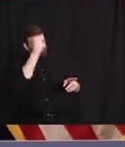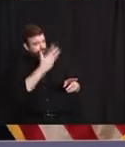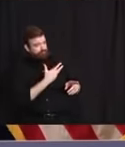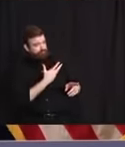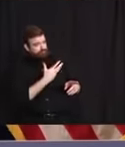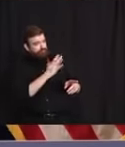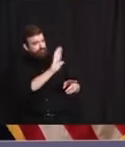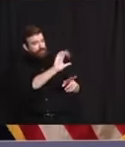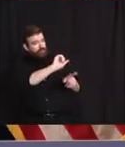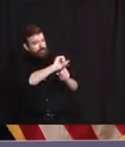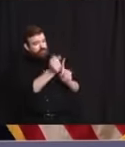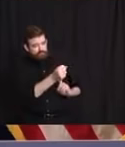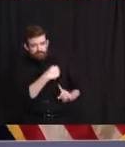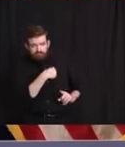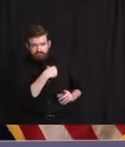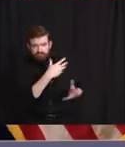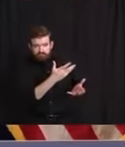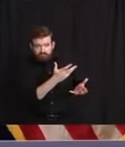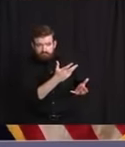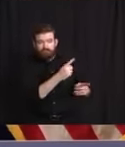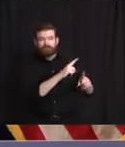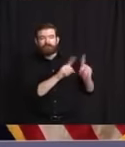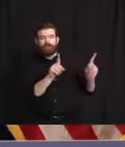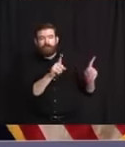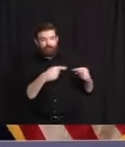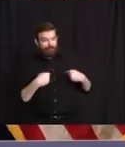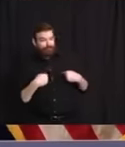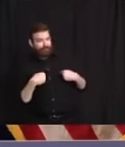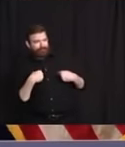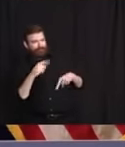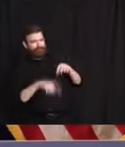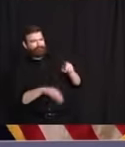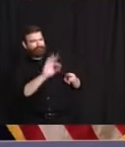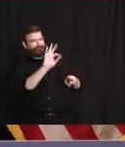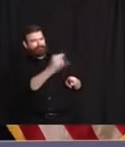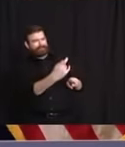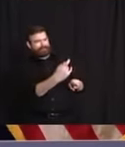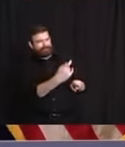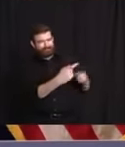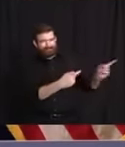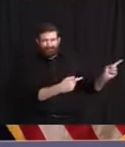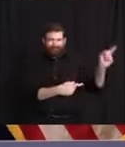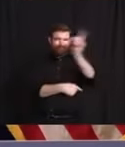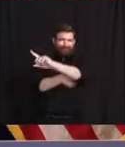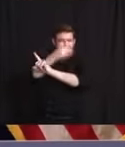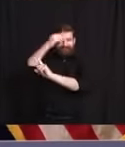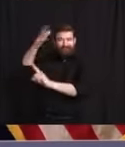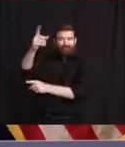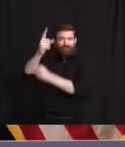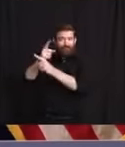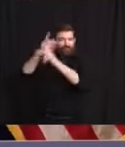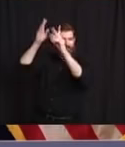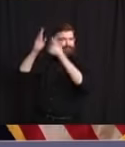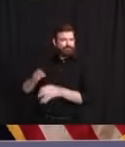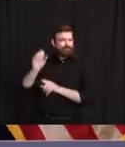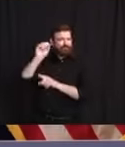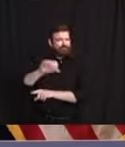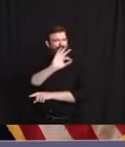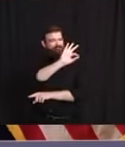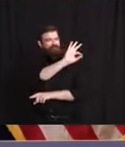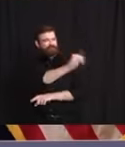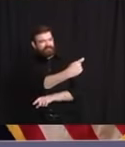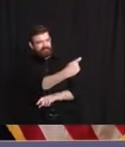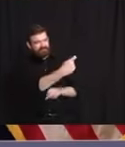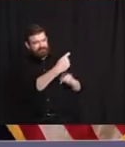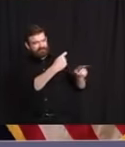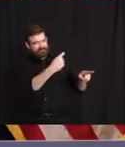your information to the person who can actually fix it, which I did with one of our colleagues. I don't know where